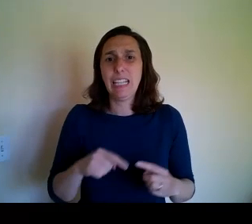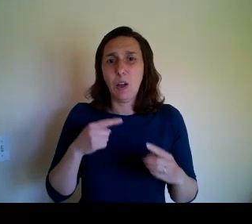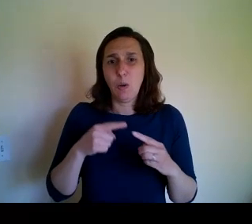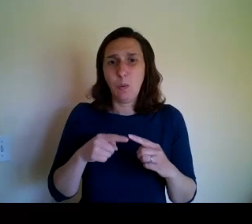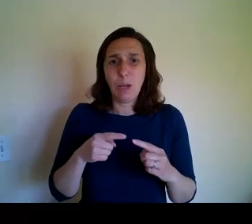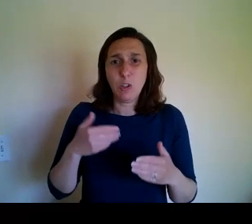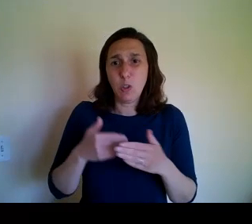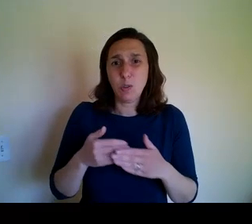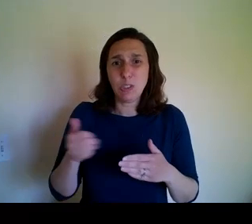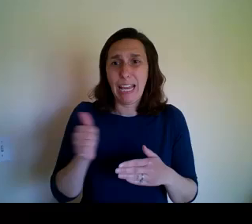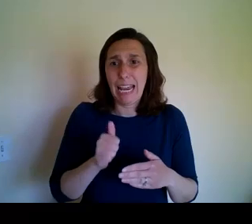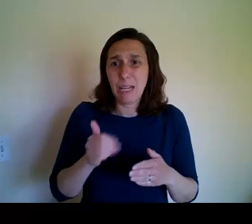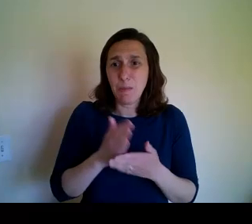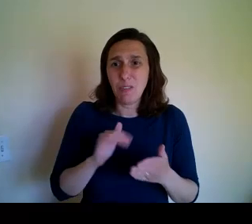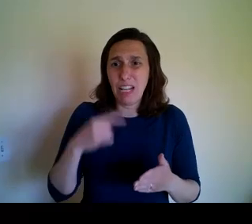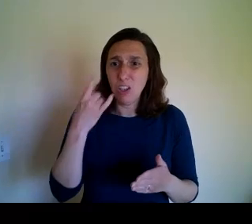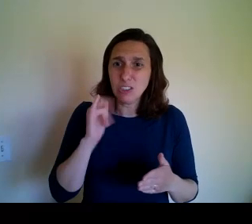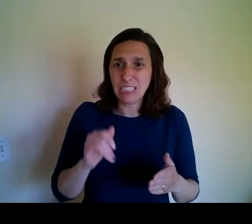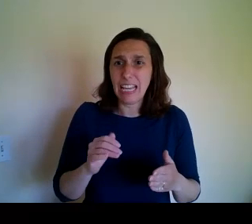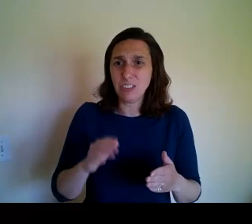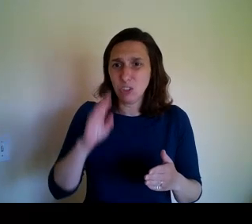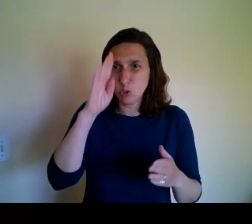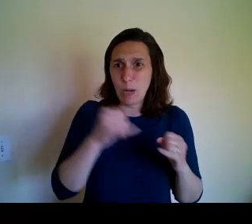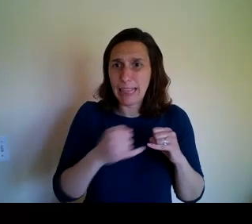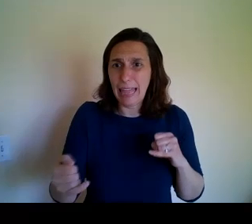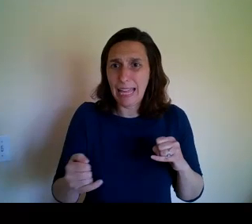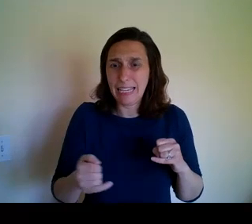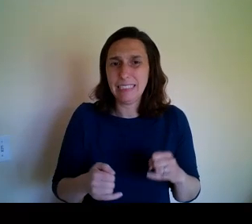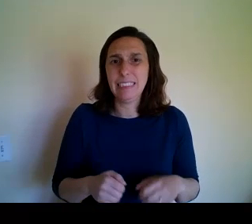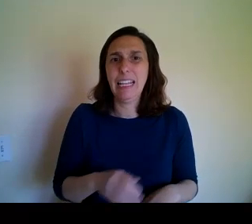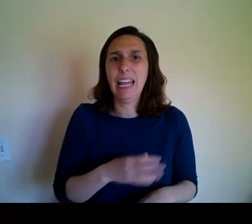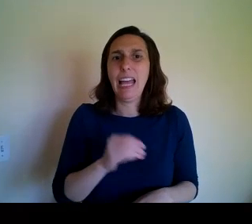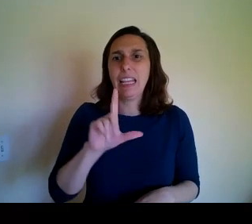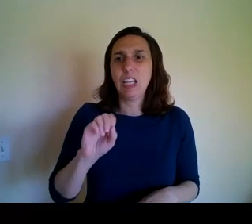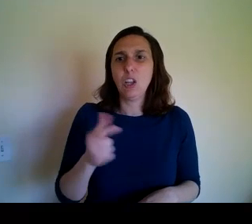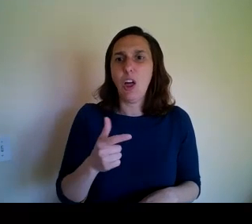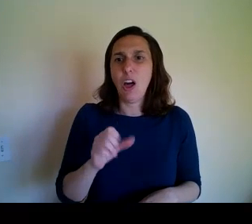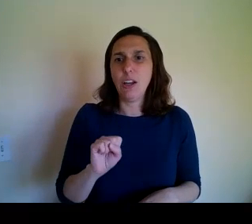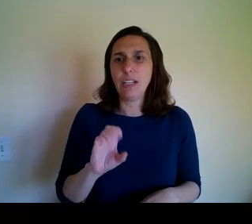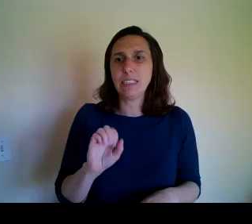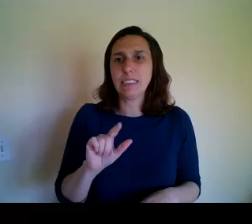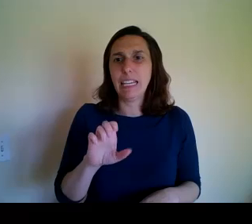any part of it, it looks like a straight line. And log scales were invented to kind of